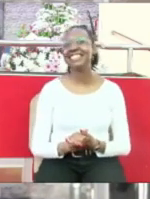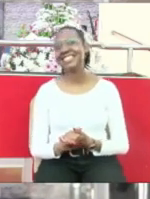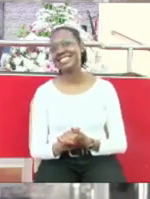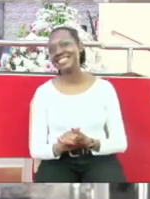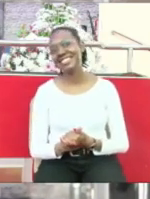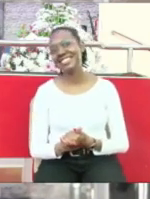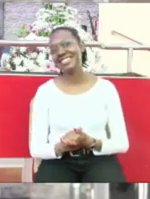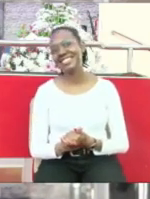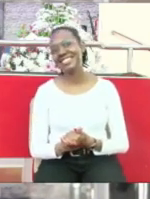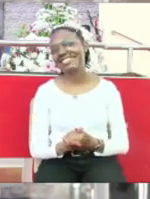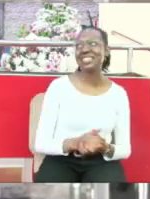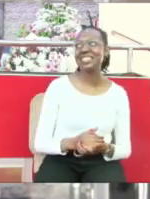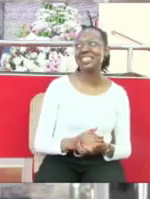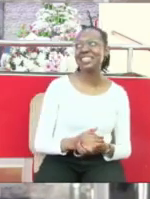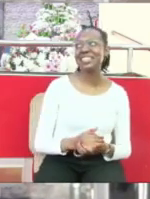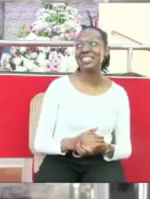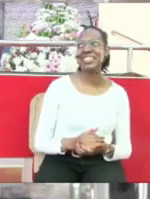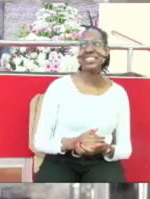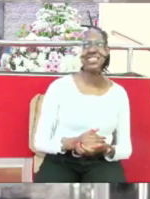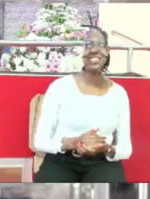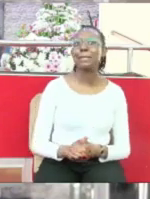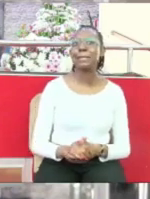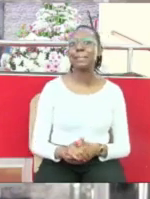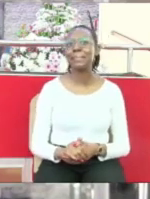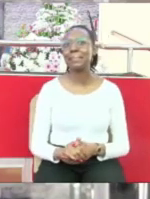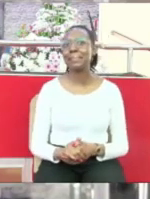business on a Palm Sunday. Nafaa kuanza hiyo biashara.